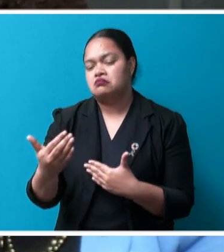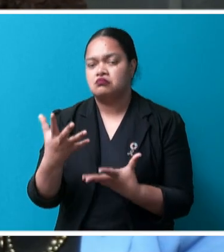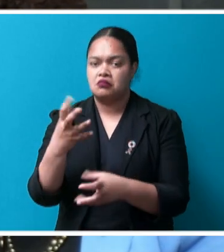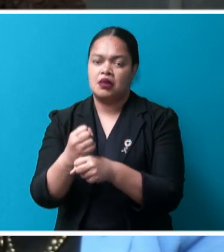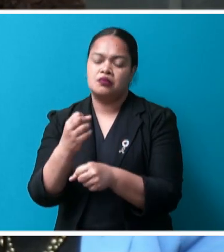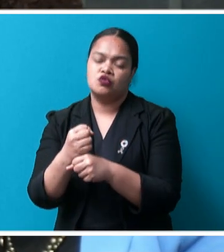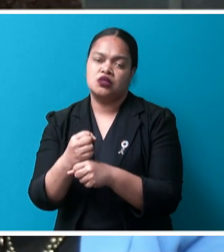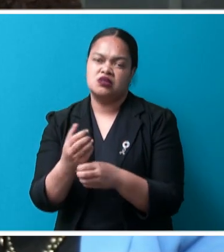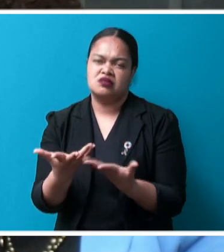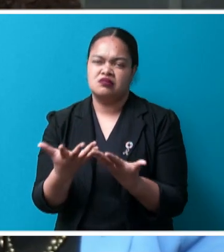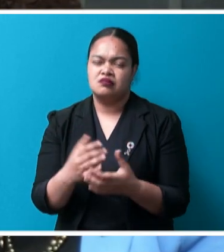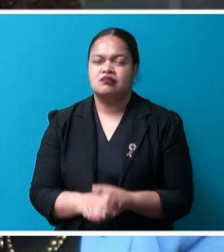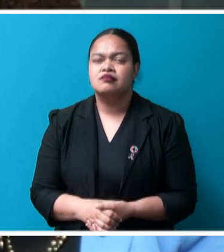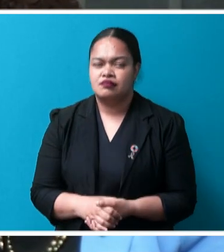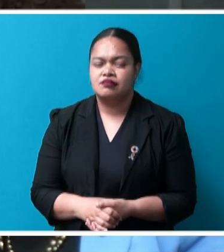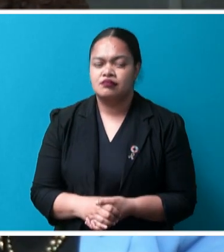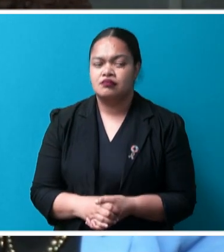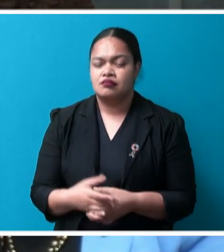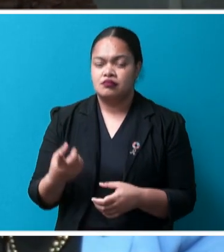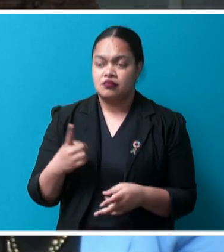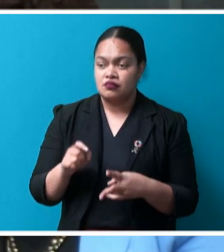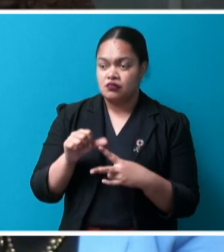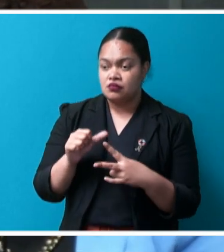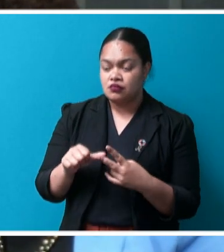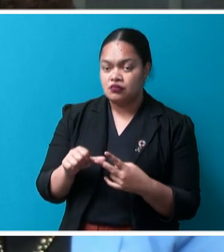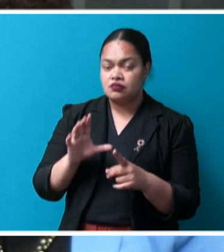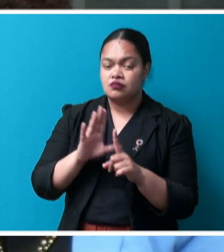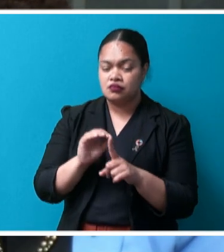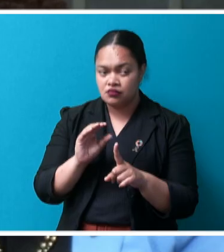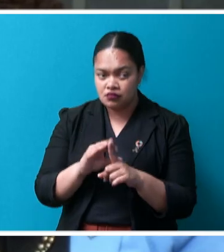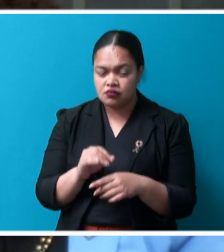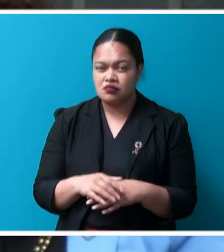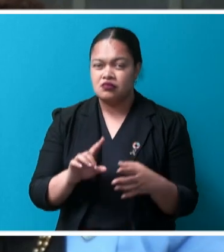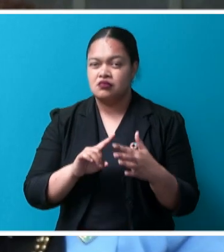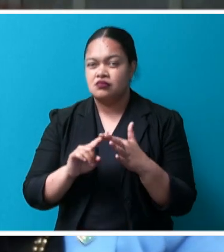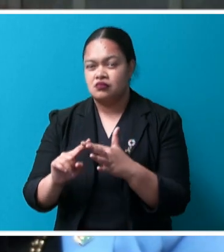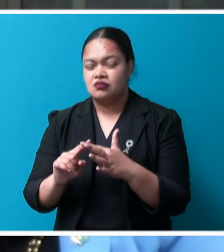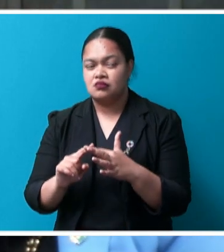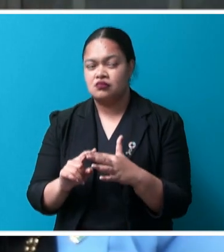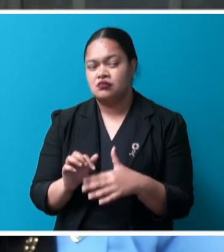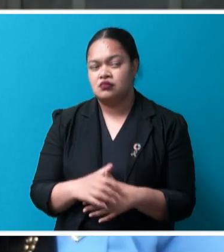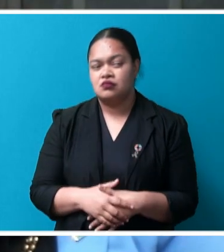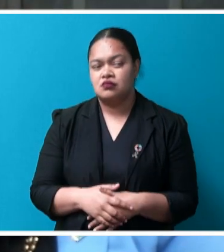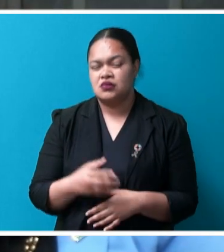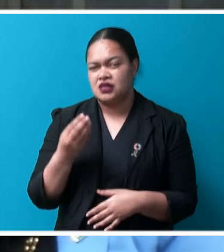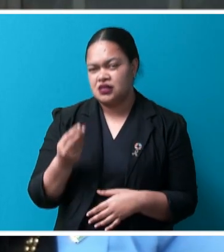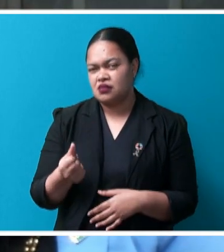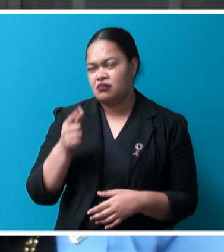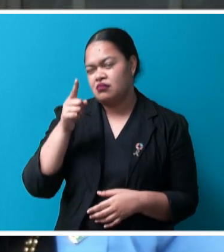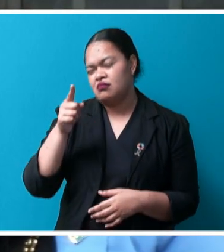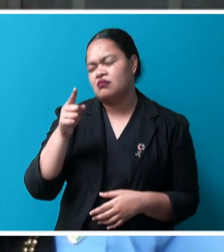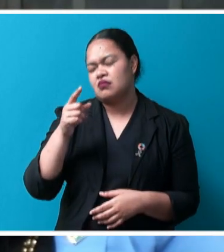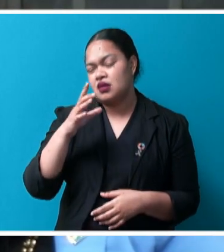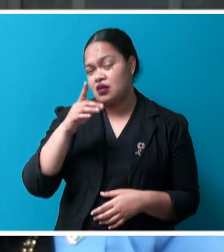some of the examples, if I can mention it to you, in the Eastern Division, Soso Nursing Station in Kandavu has been upgraded